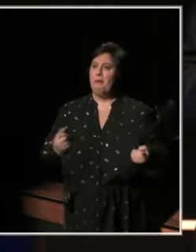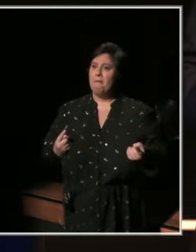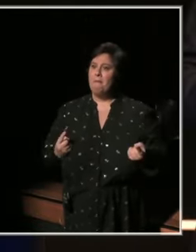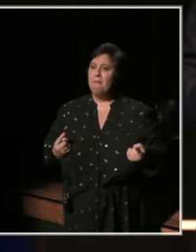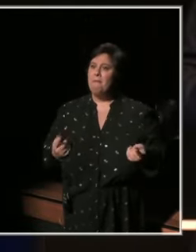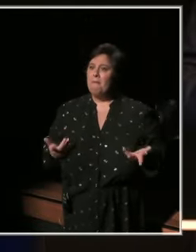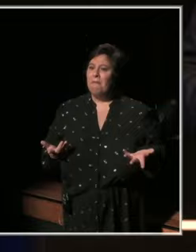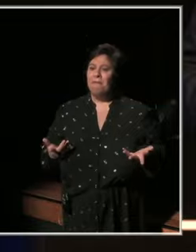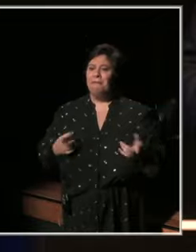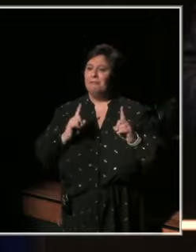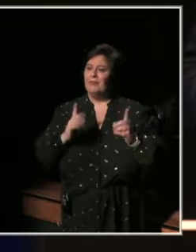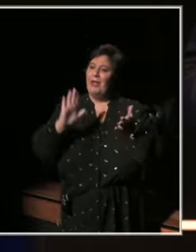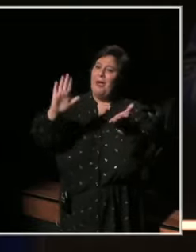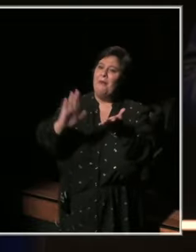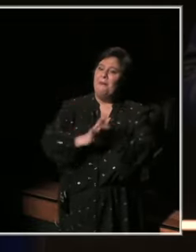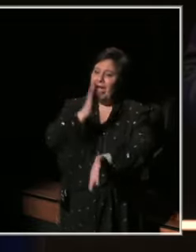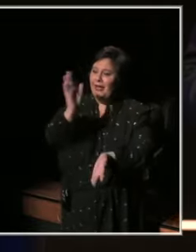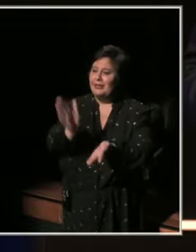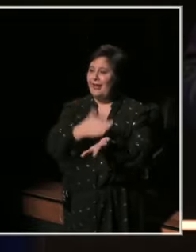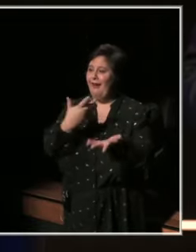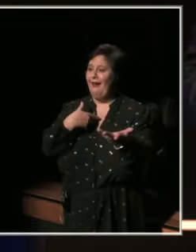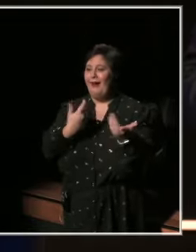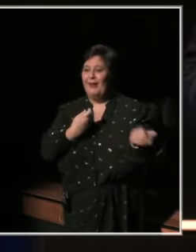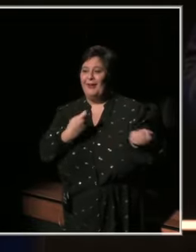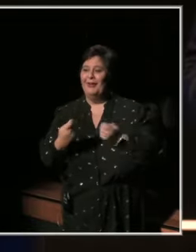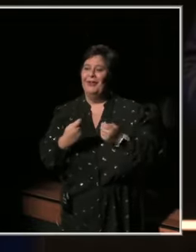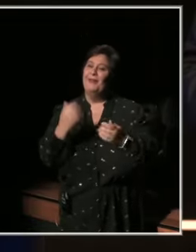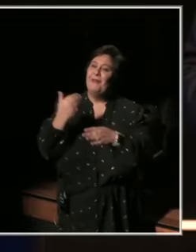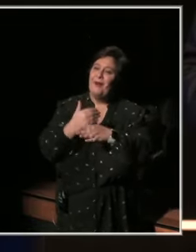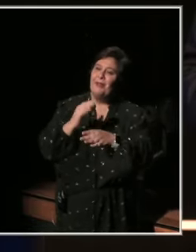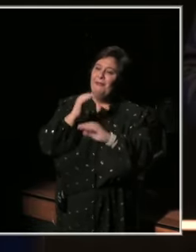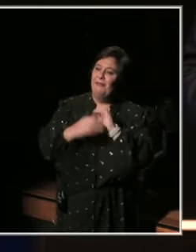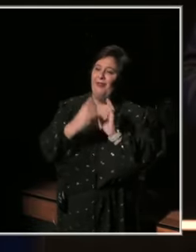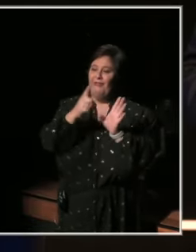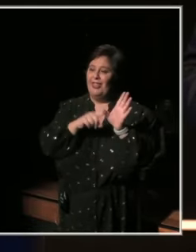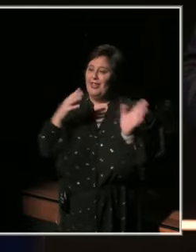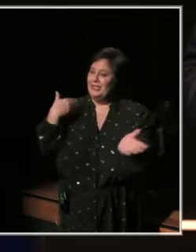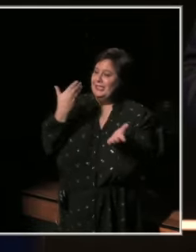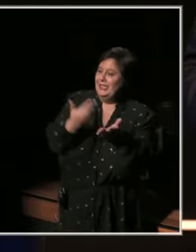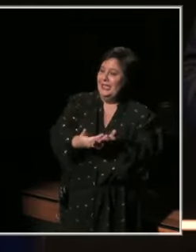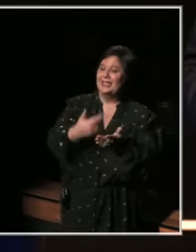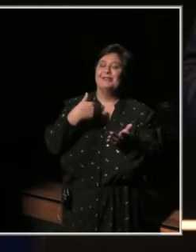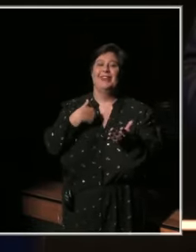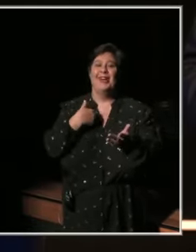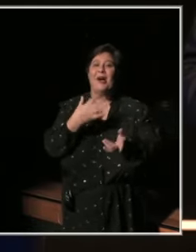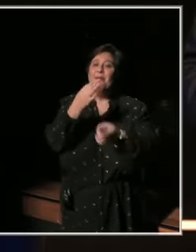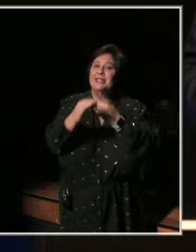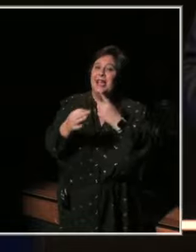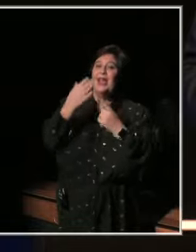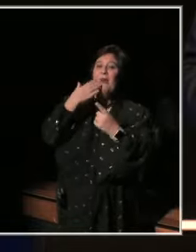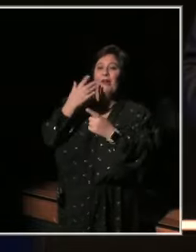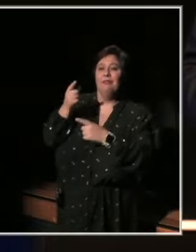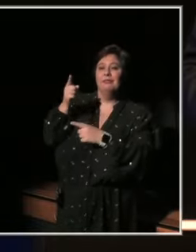It was a great pleasure to do it with him. I've worked with him for 30 years, but all I remember on this is, particularly when we were up in the Arctic